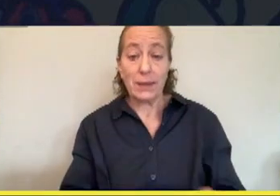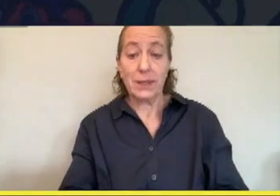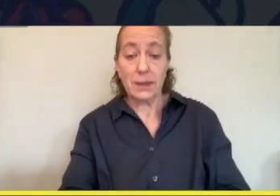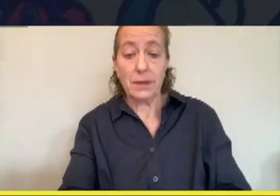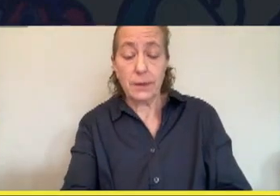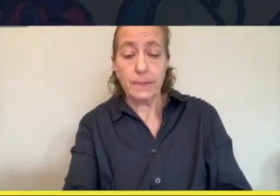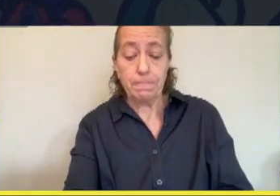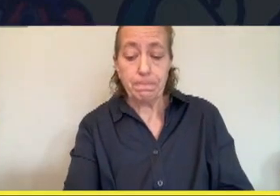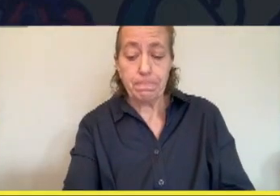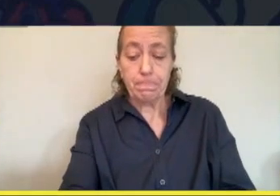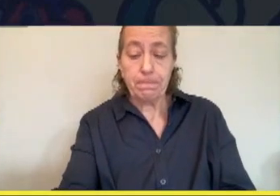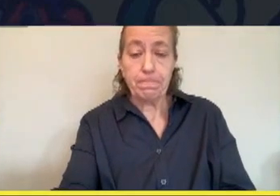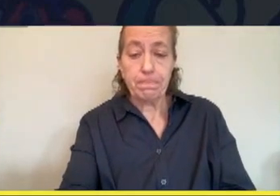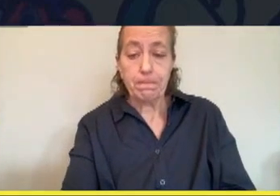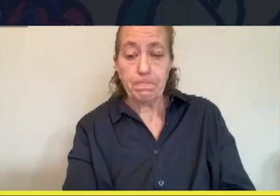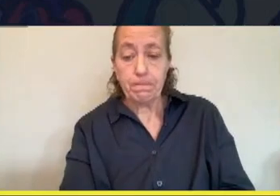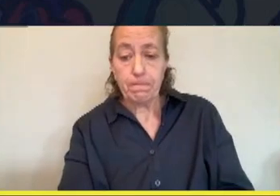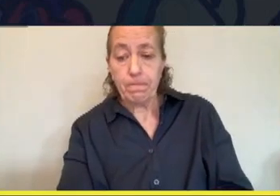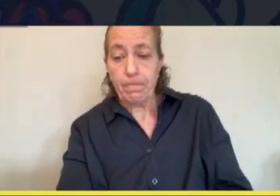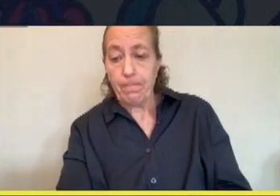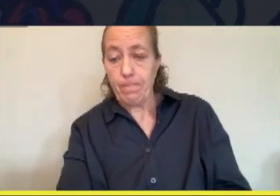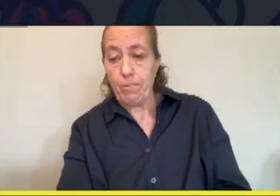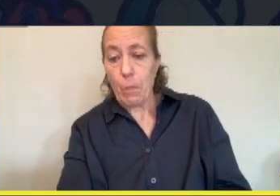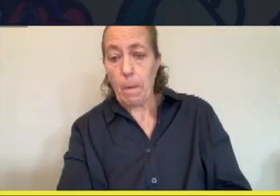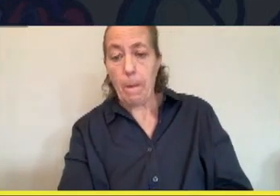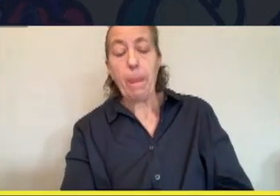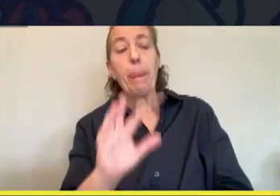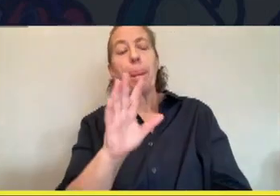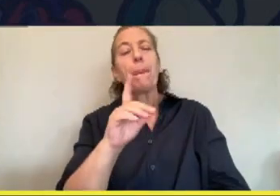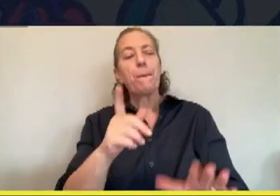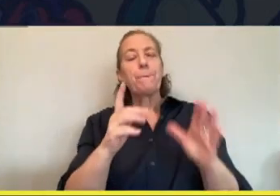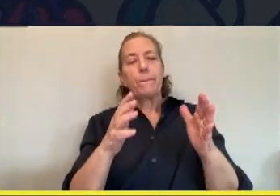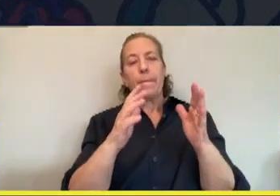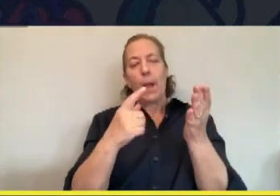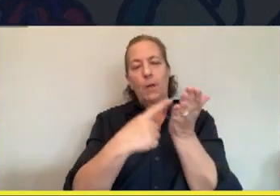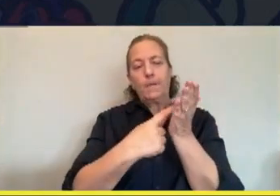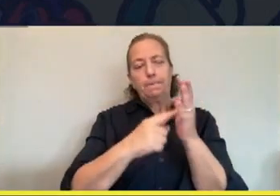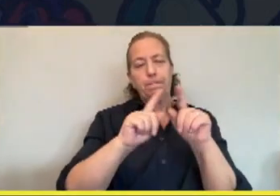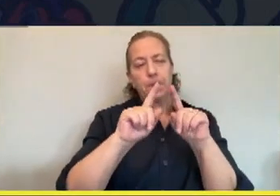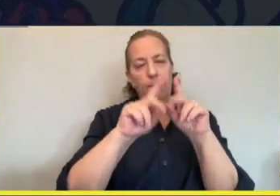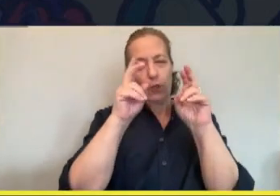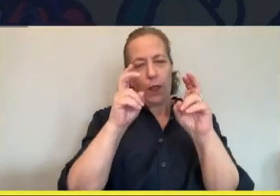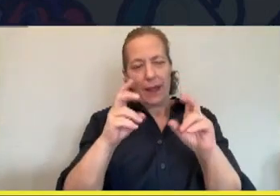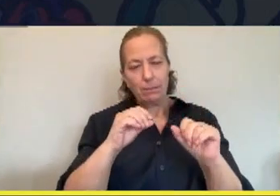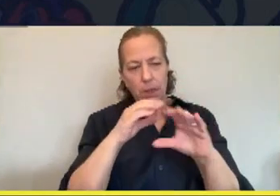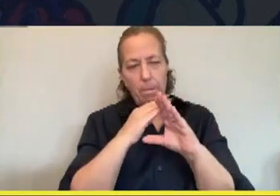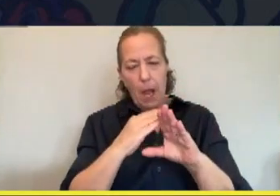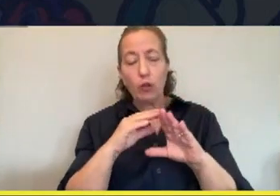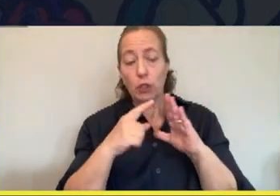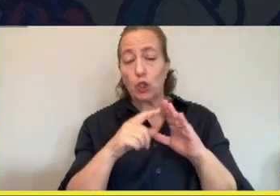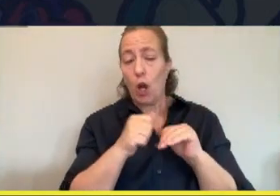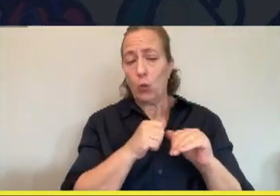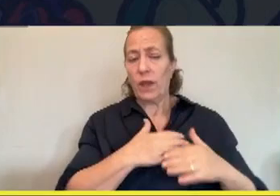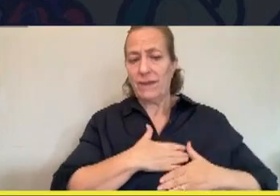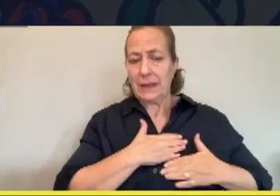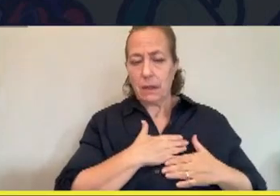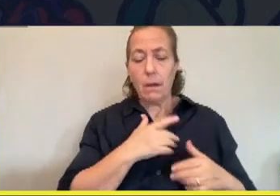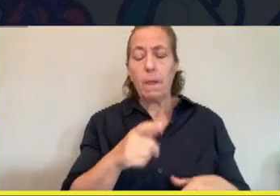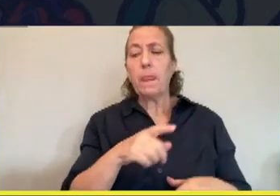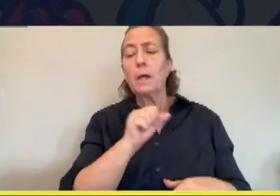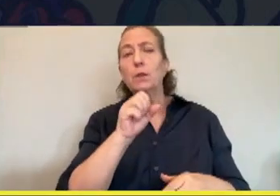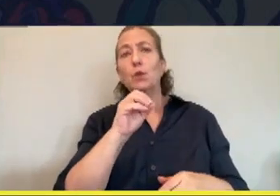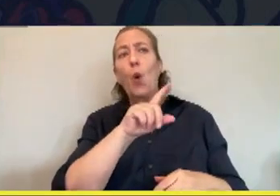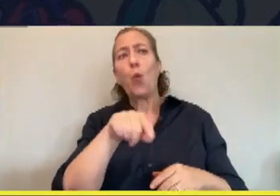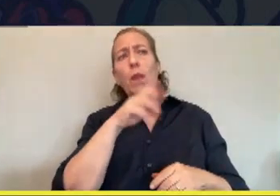So I'm going to go through the various themes and barriers that physicians describe, starting with physical barriers. So when physicians talked about physical barriers,